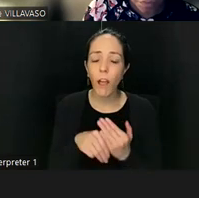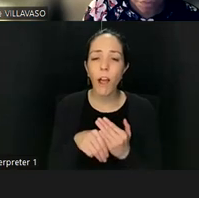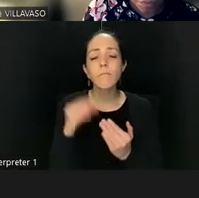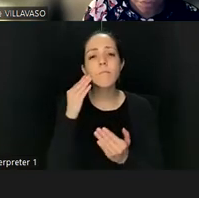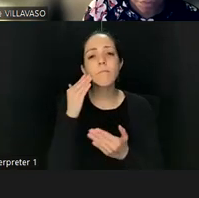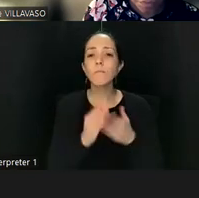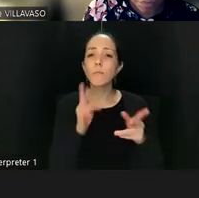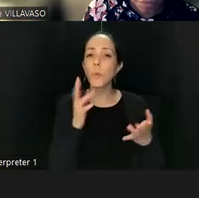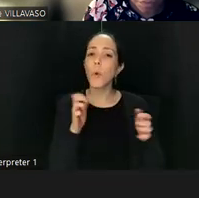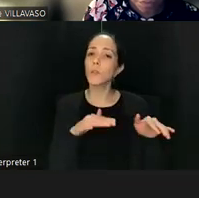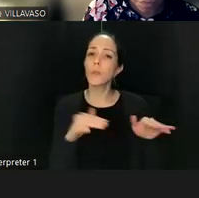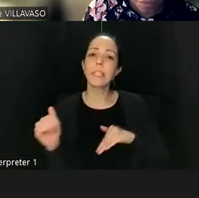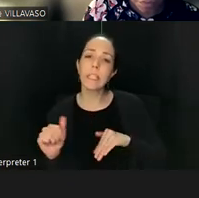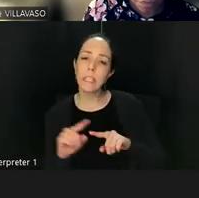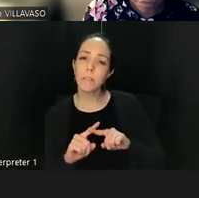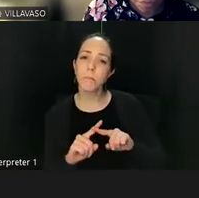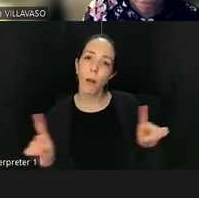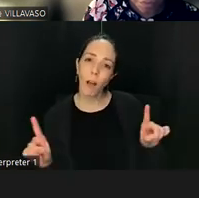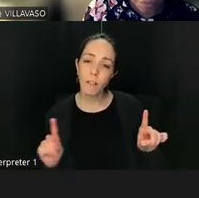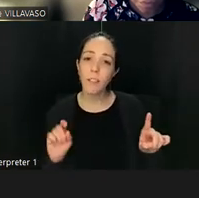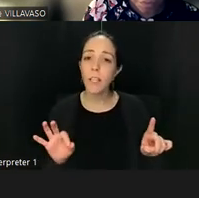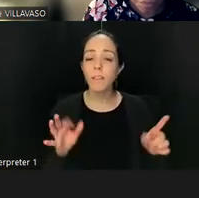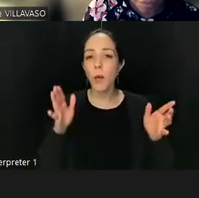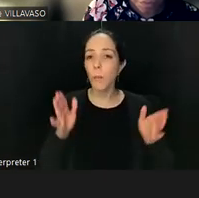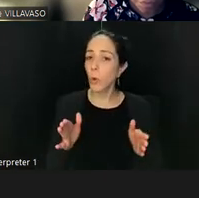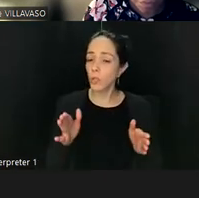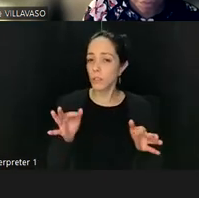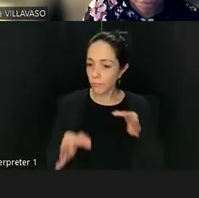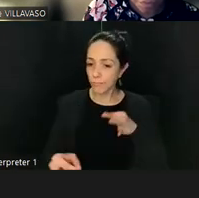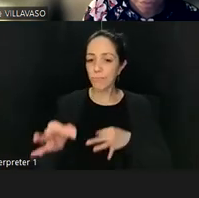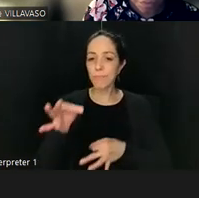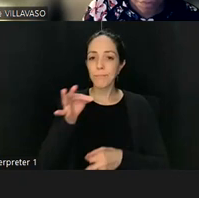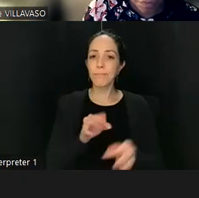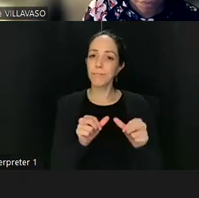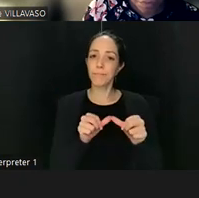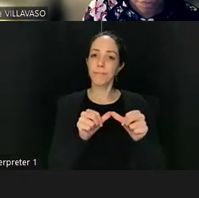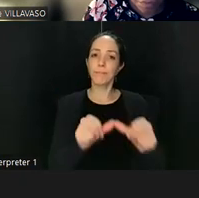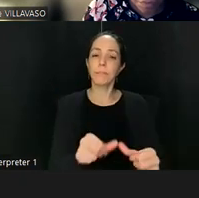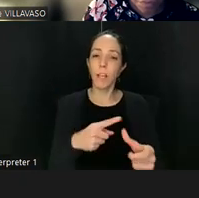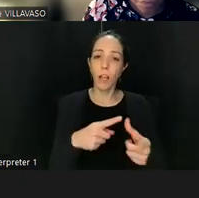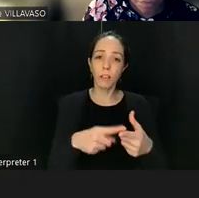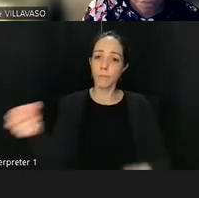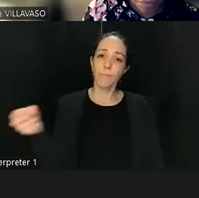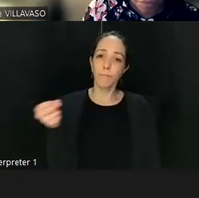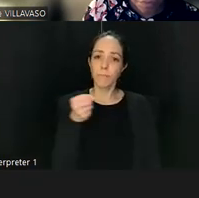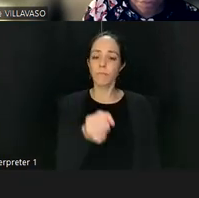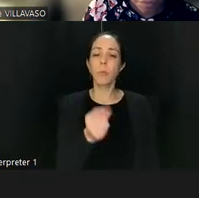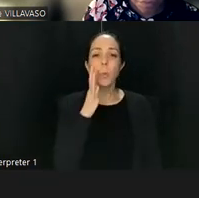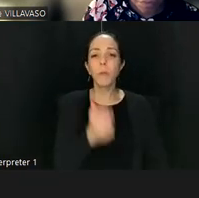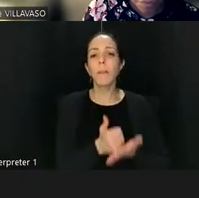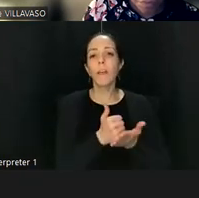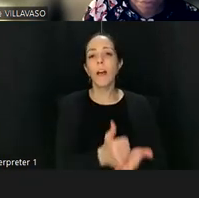leave, but if the people can fill the seat until it's filled, I think that would be helpful for the whole community not to have an empty